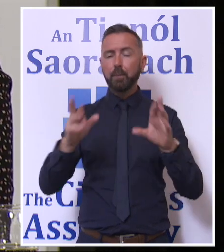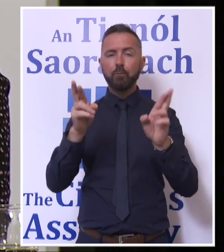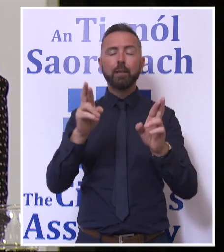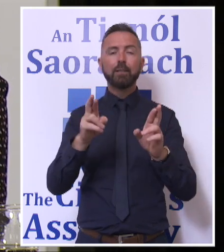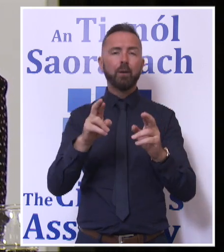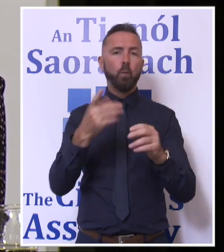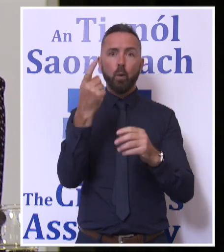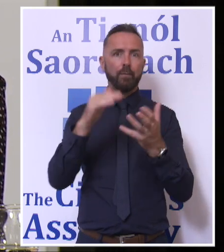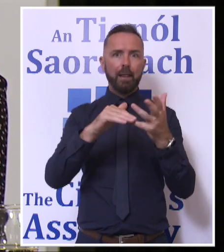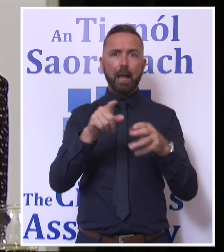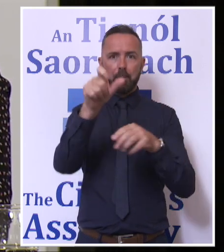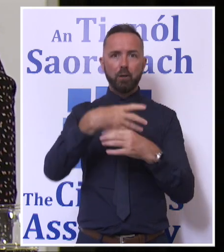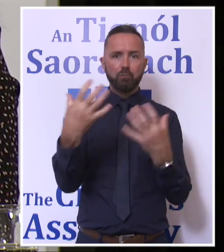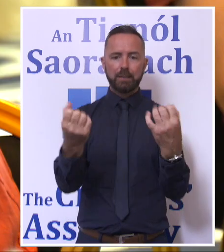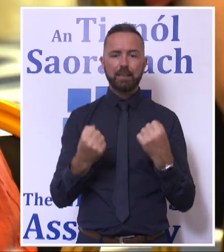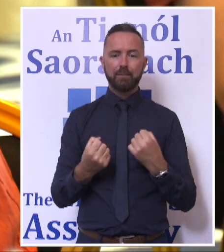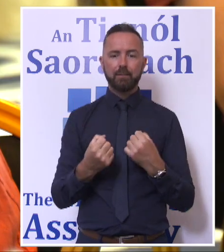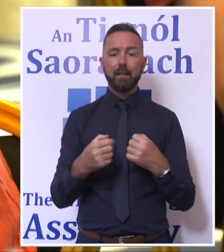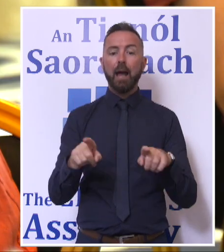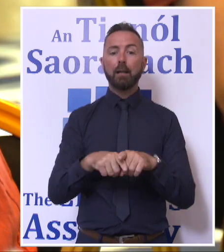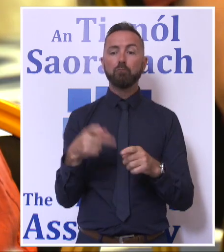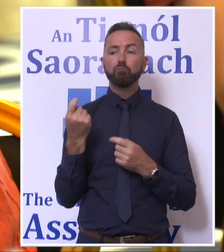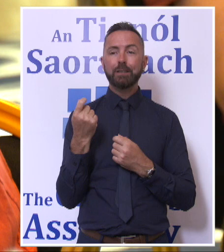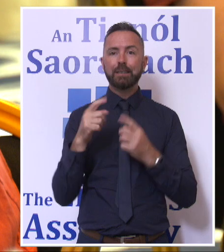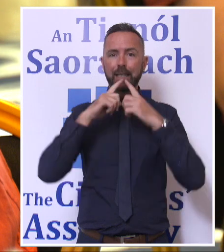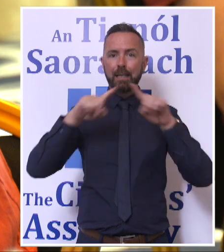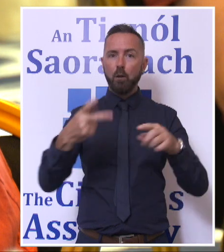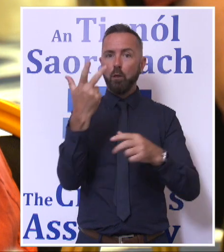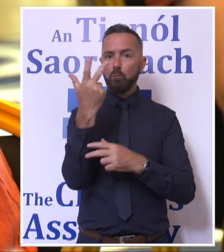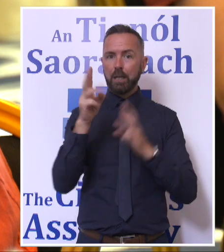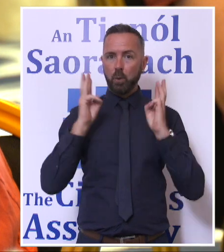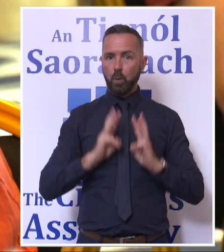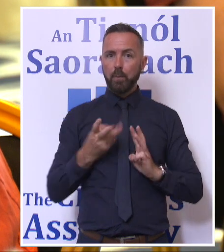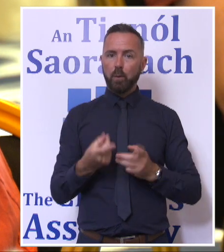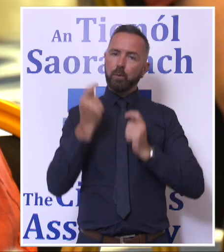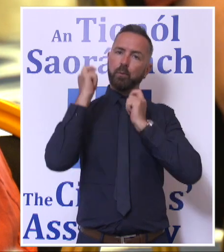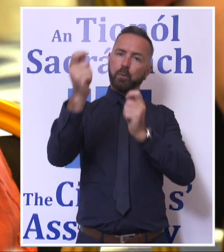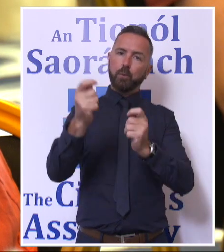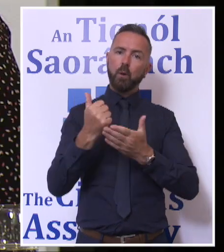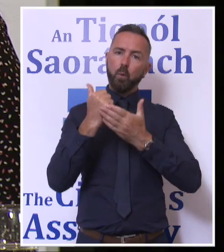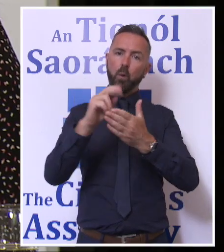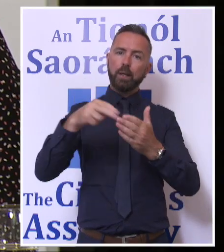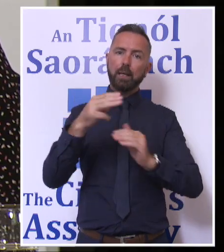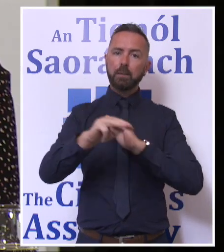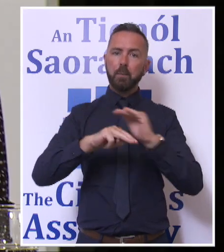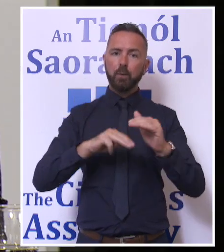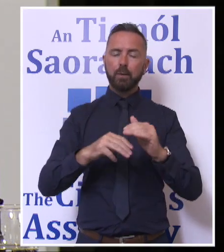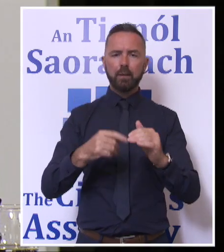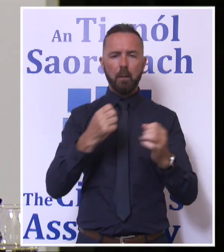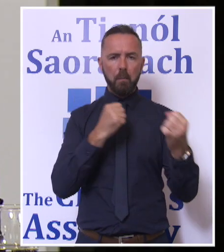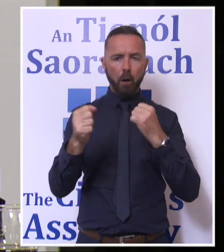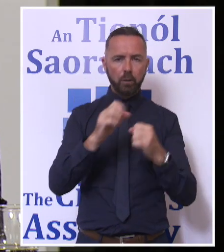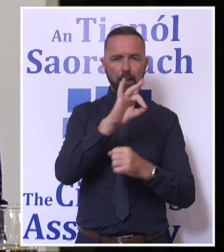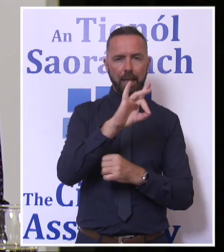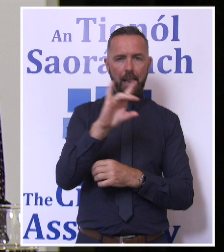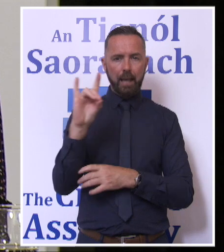receive that. They have also recently announced that 3 women are going to be bestowed that award next month. I think Kelly Harrington,